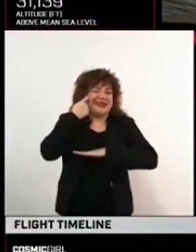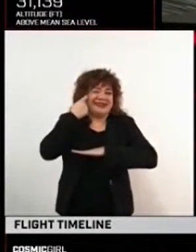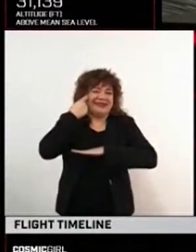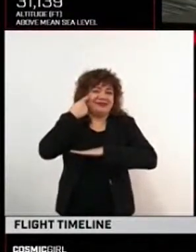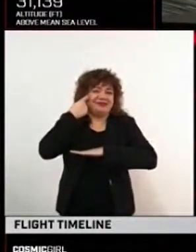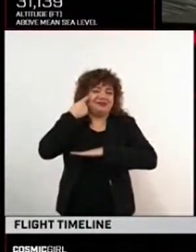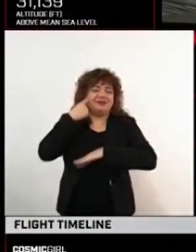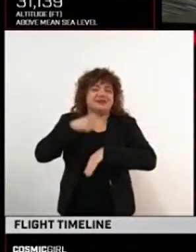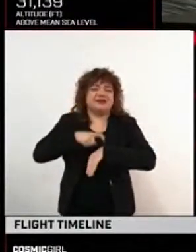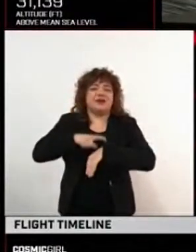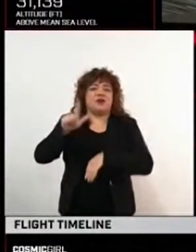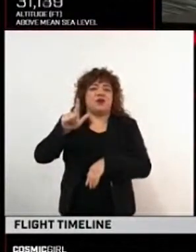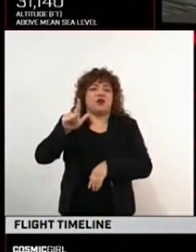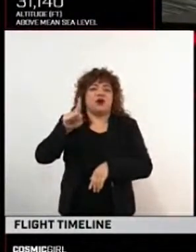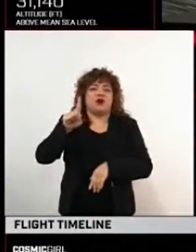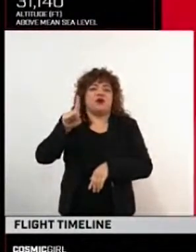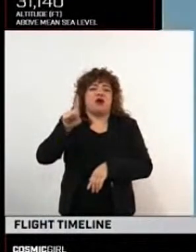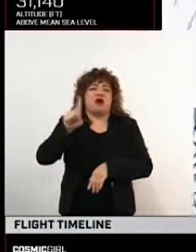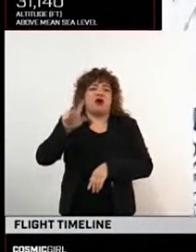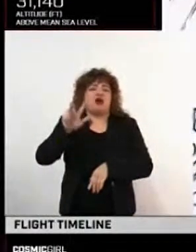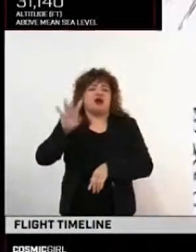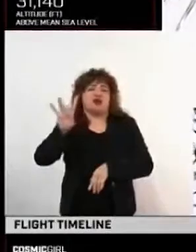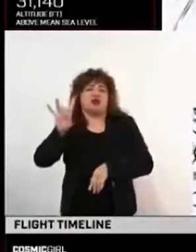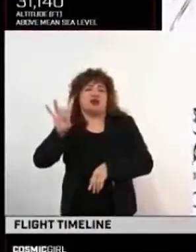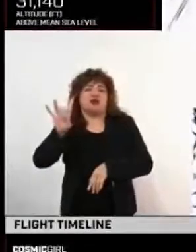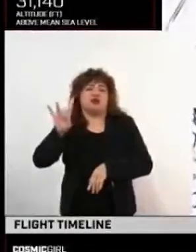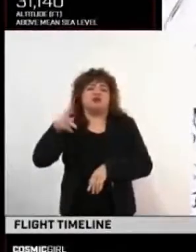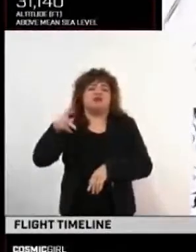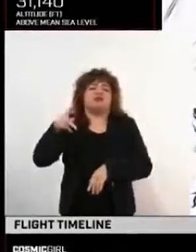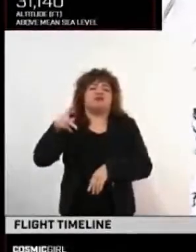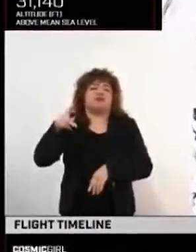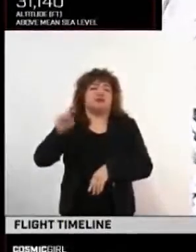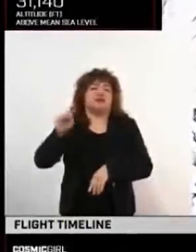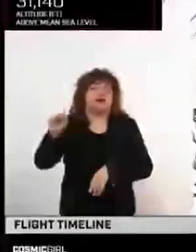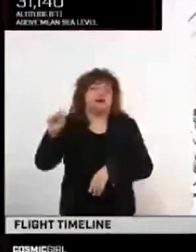occurred at about 1:38 p.m. Pacific time.